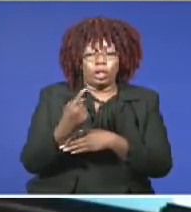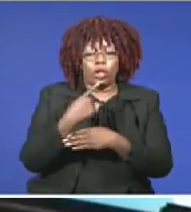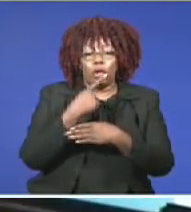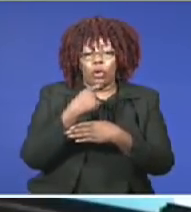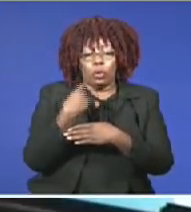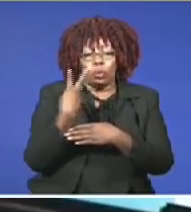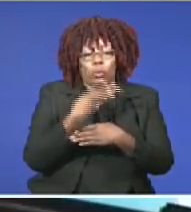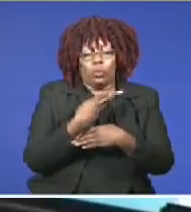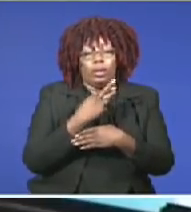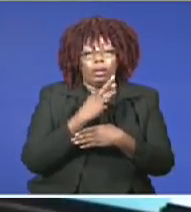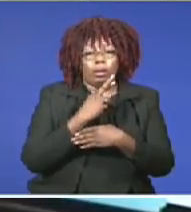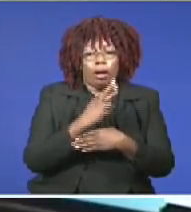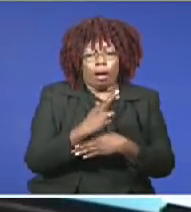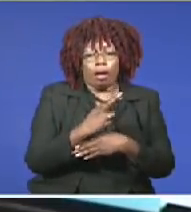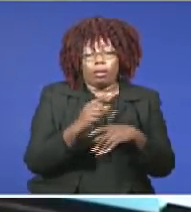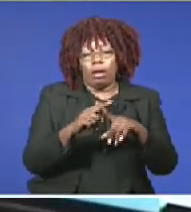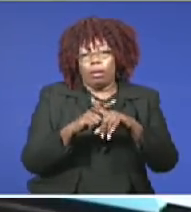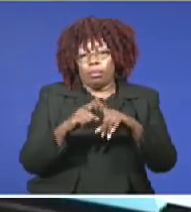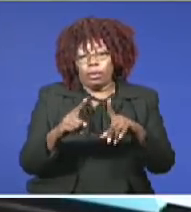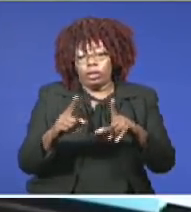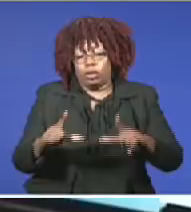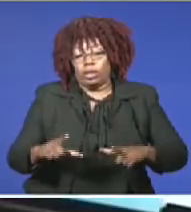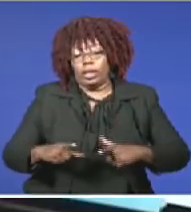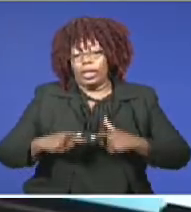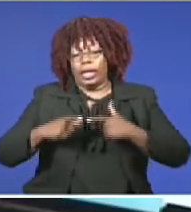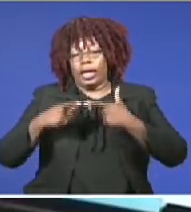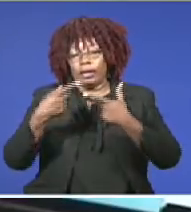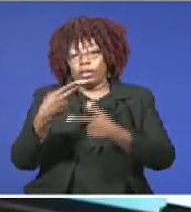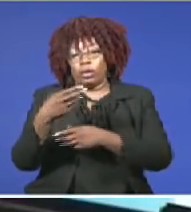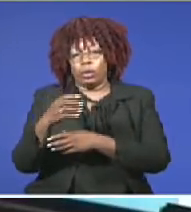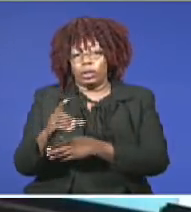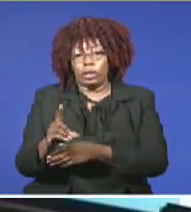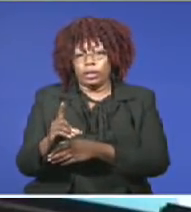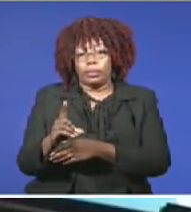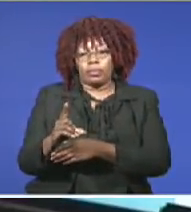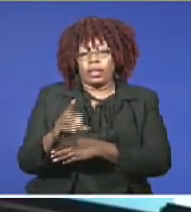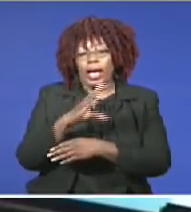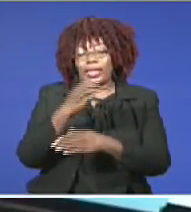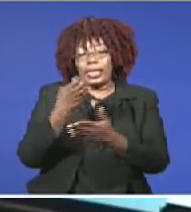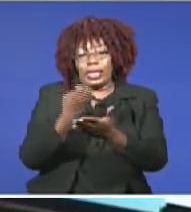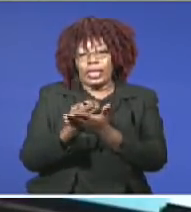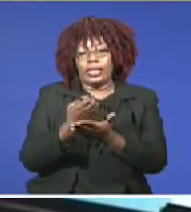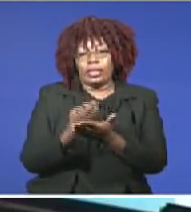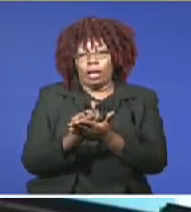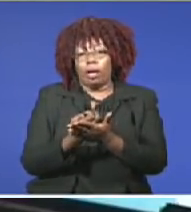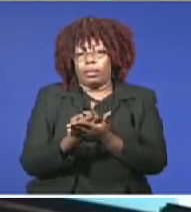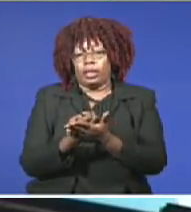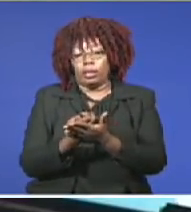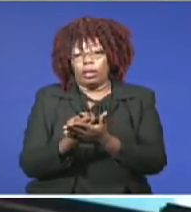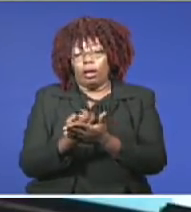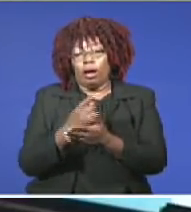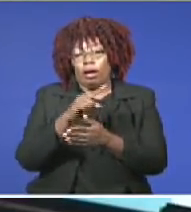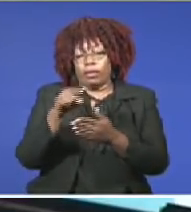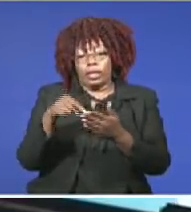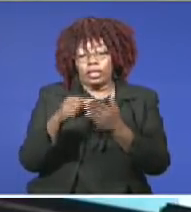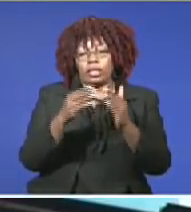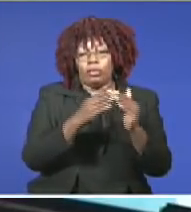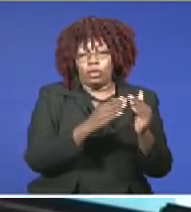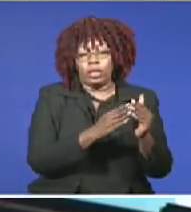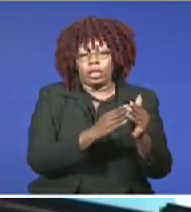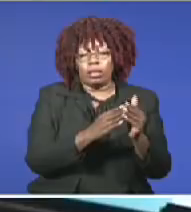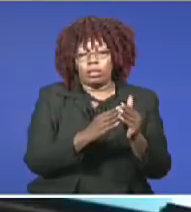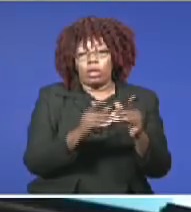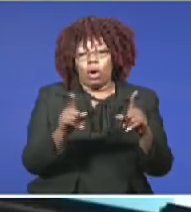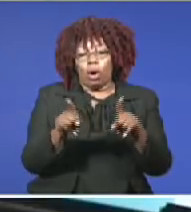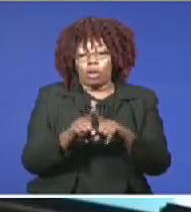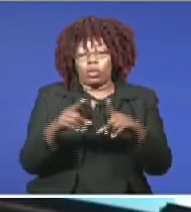we are, but into the livelihood and the economic well-being of these communities. And so we